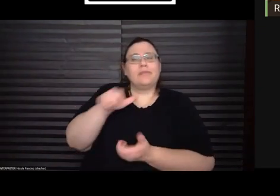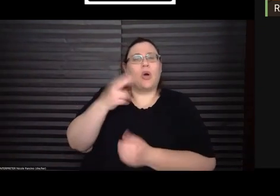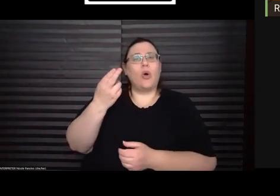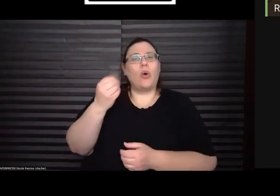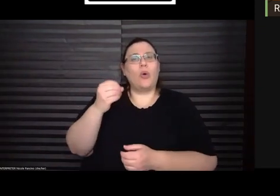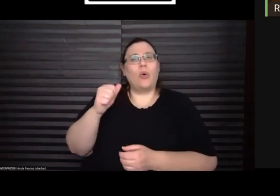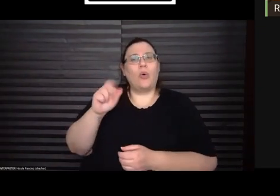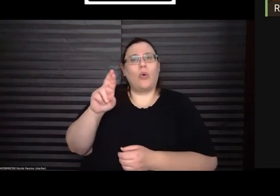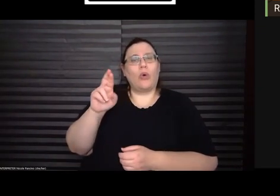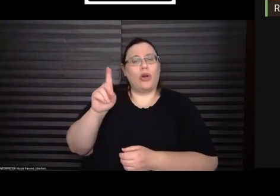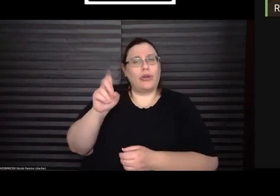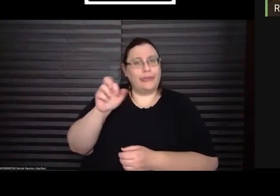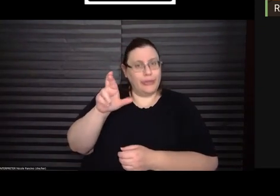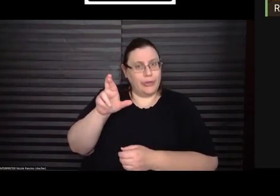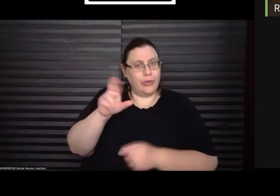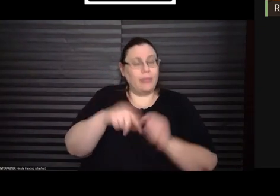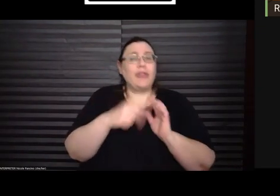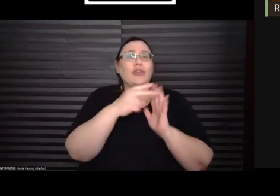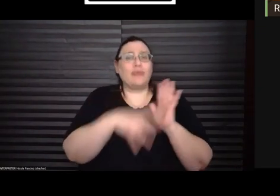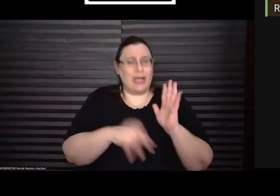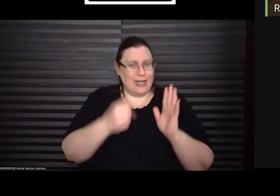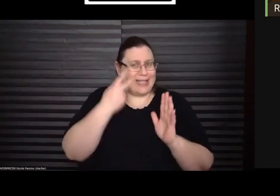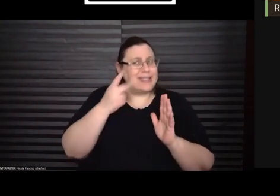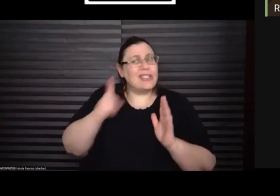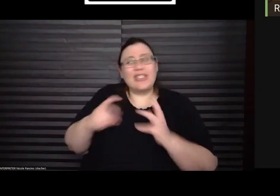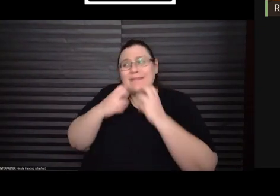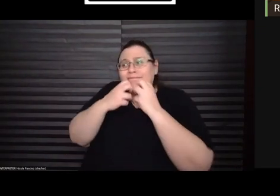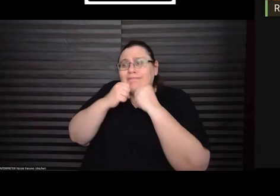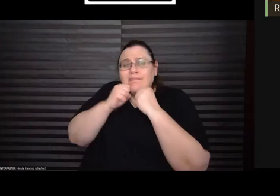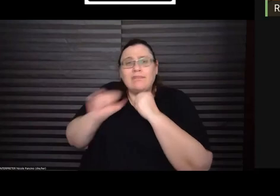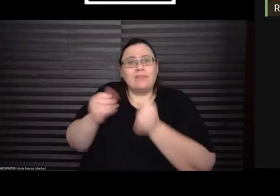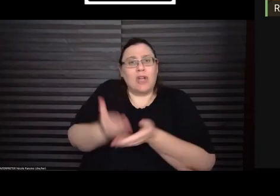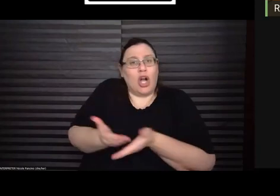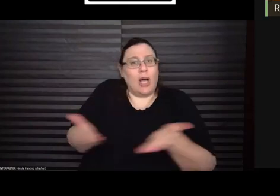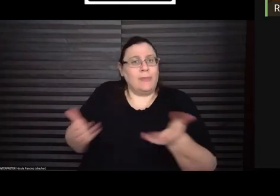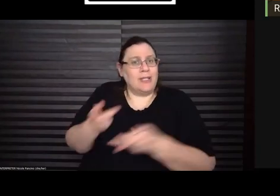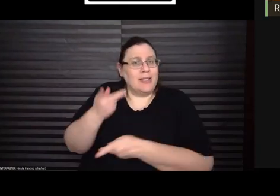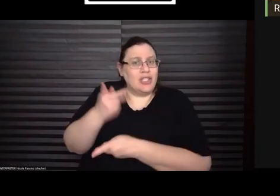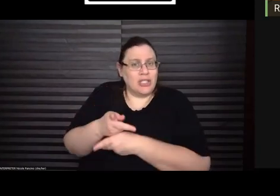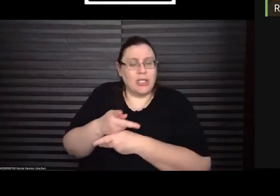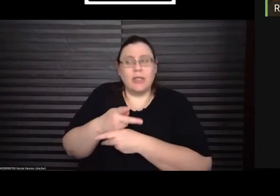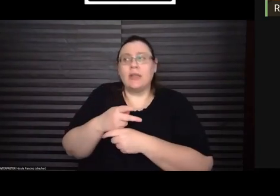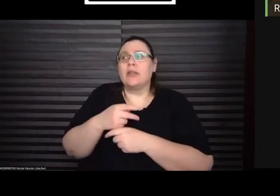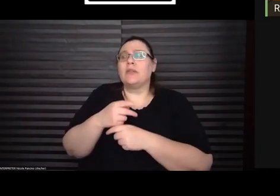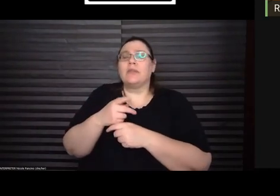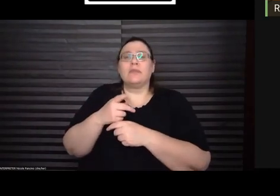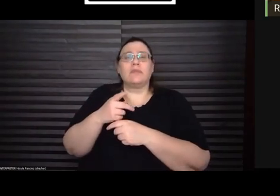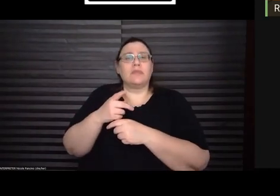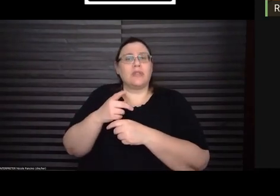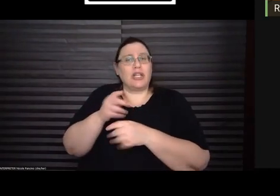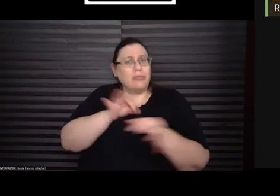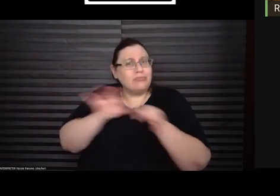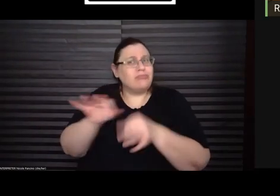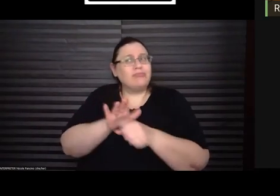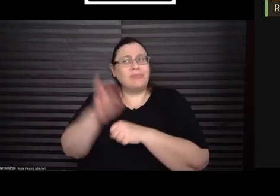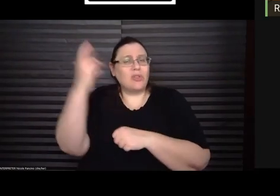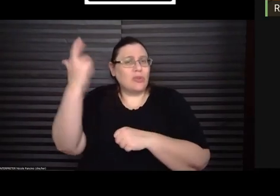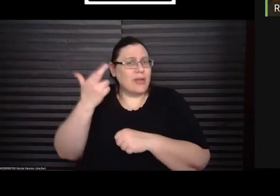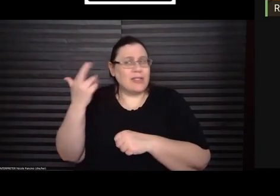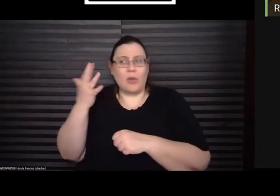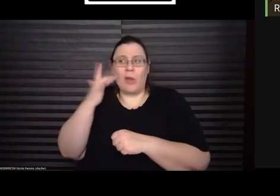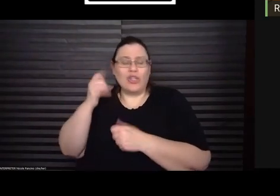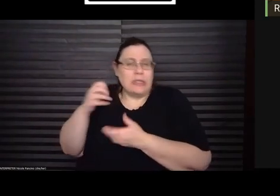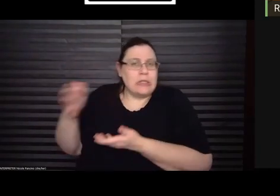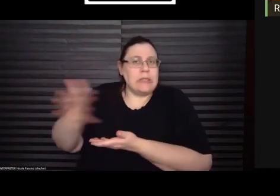hoarder, but you allow the reader to see the value she places in the objects that she keeps. You give adequate reason to